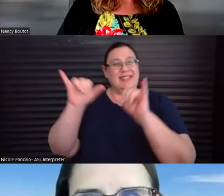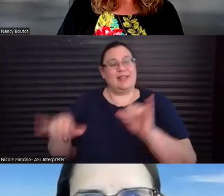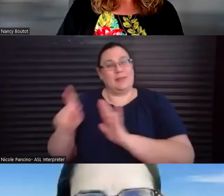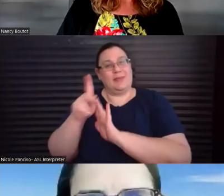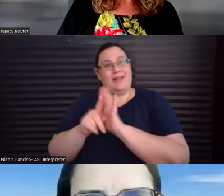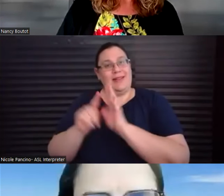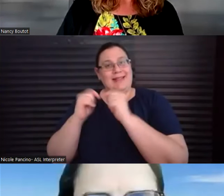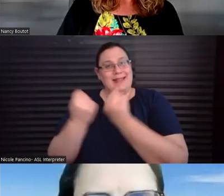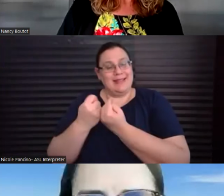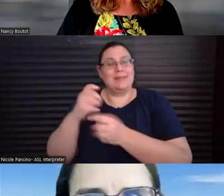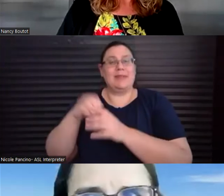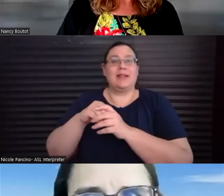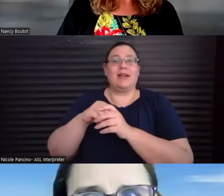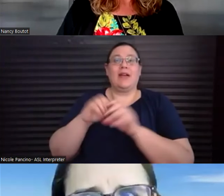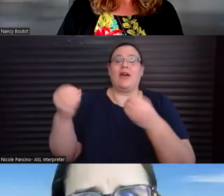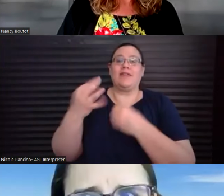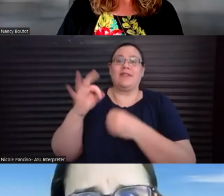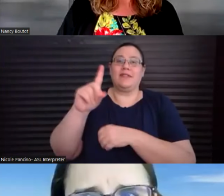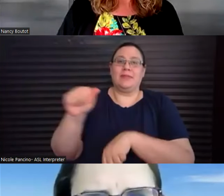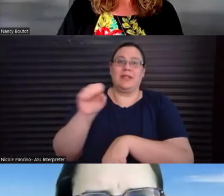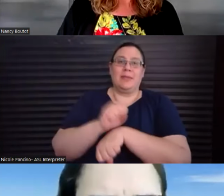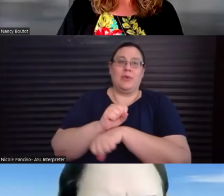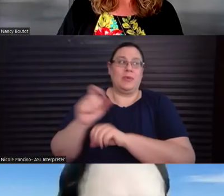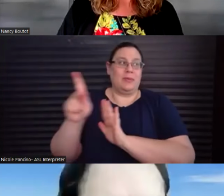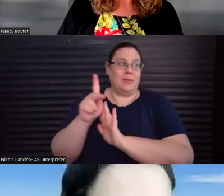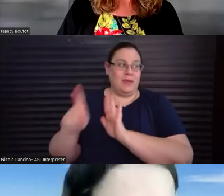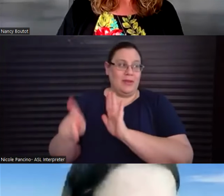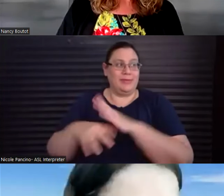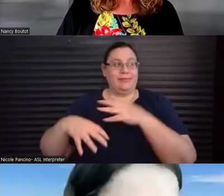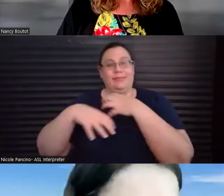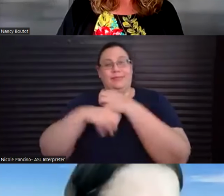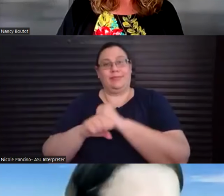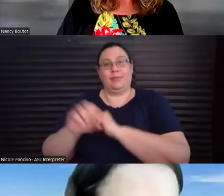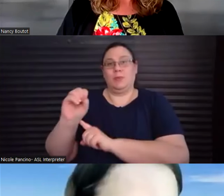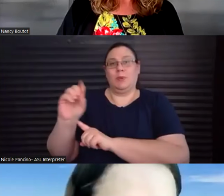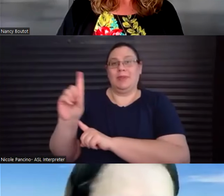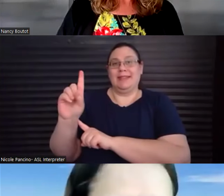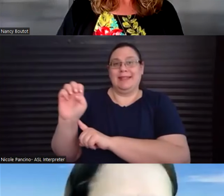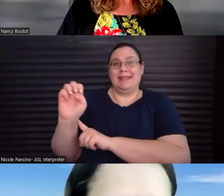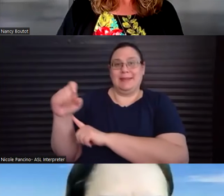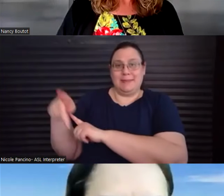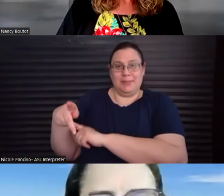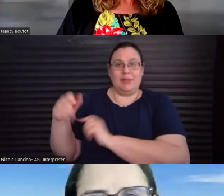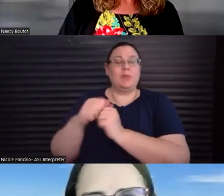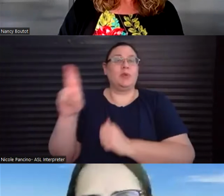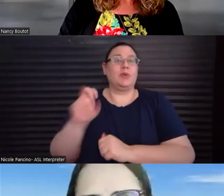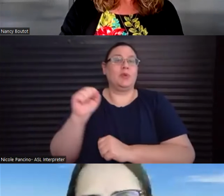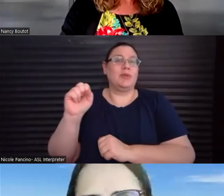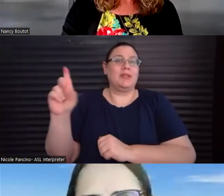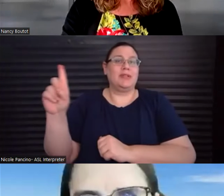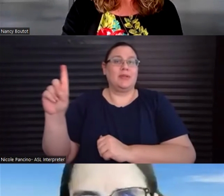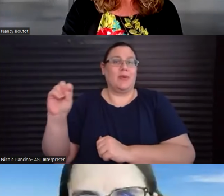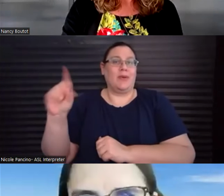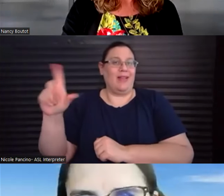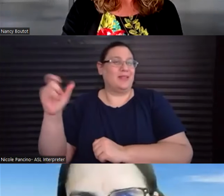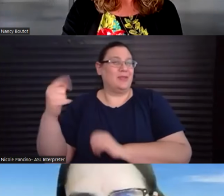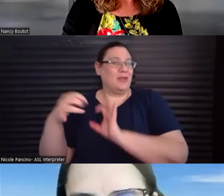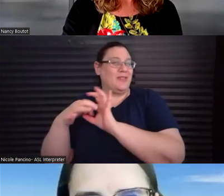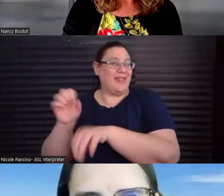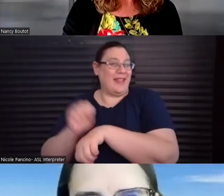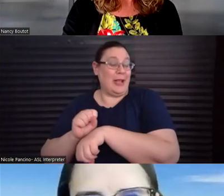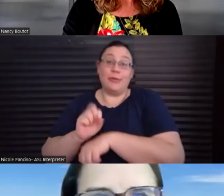the Office of Disability Employment Policy, otherwise known as ODEP, with the U.S. Department of Labor. Rose, I will turn it over